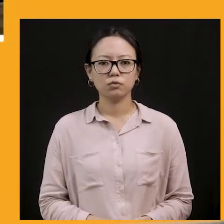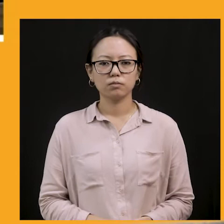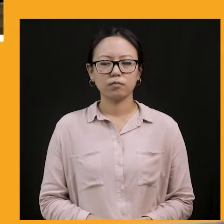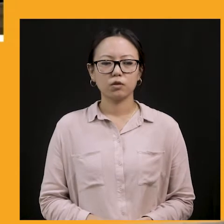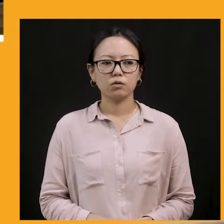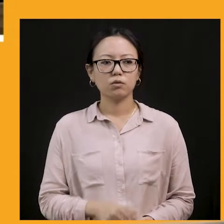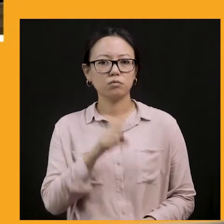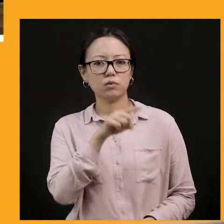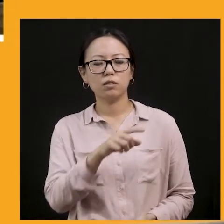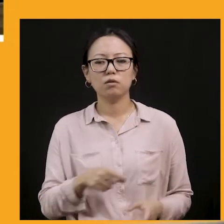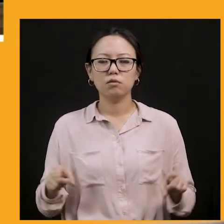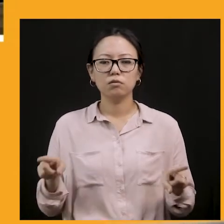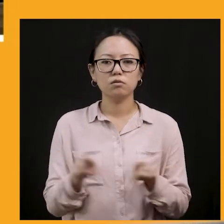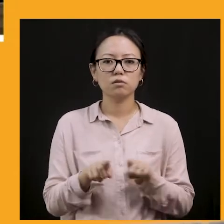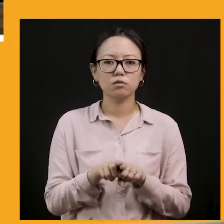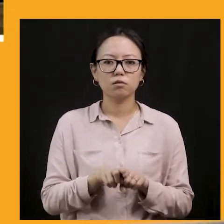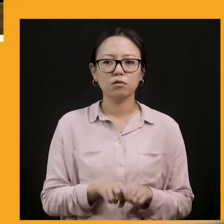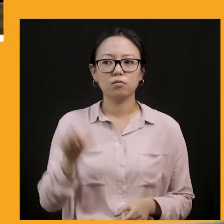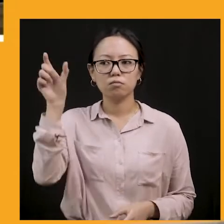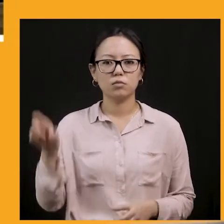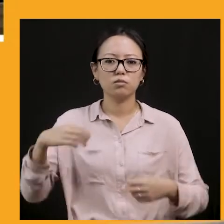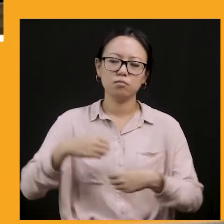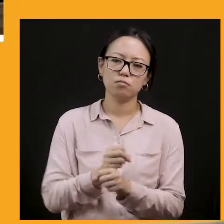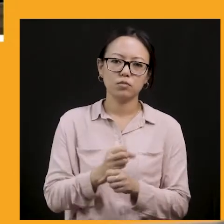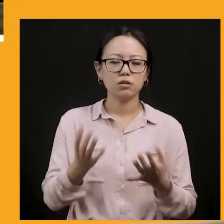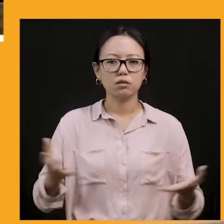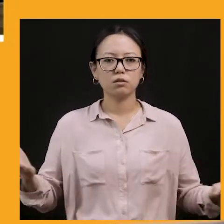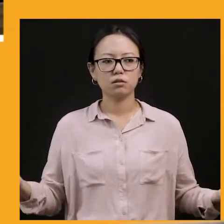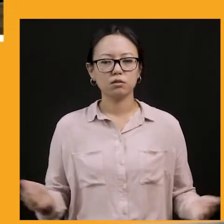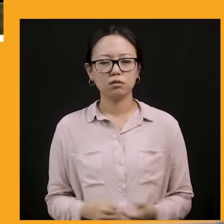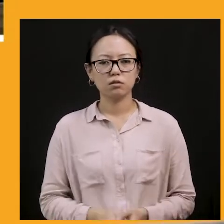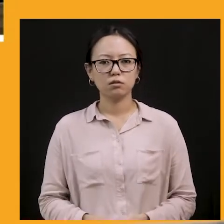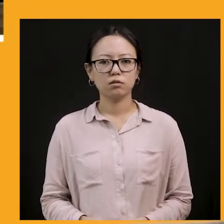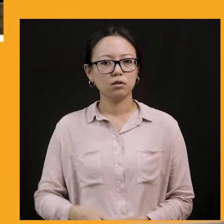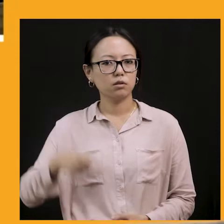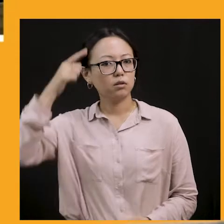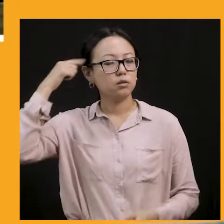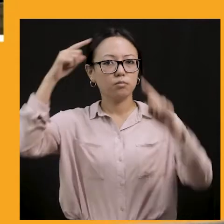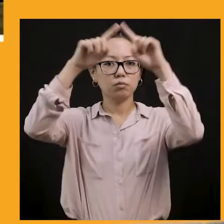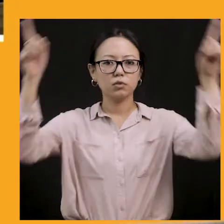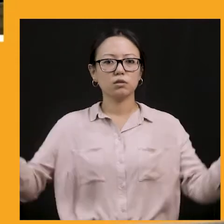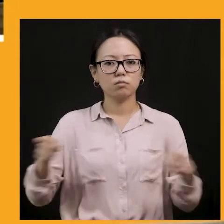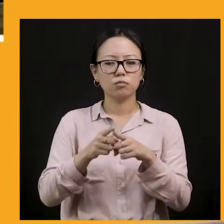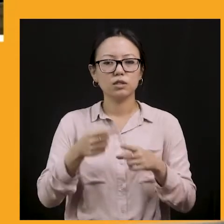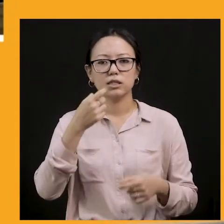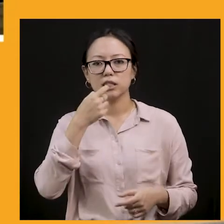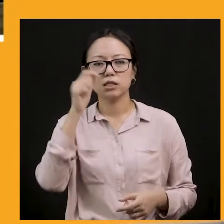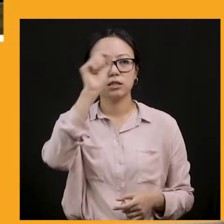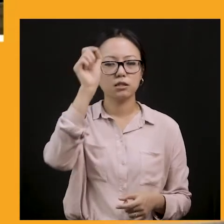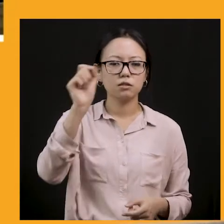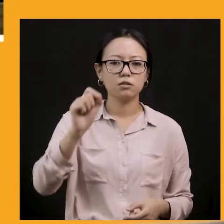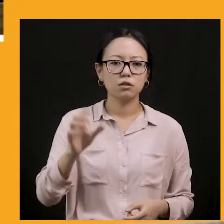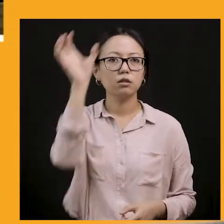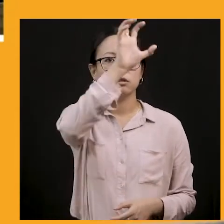of man-made things, okay? This blackboard or chalk or duster